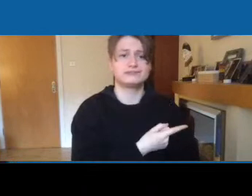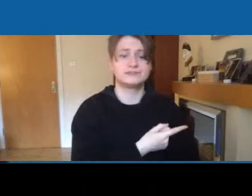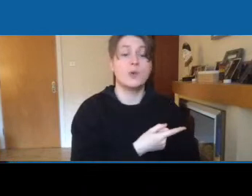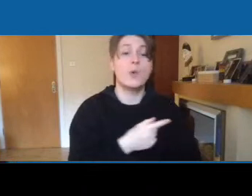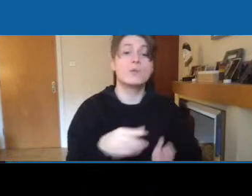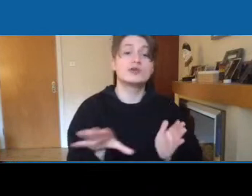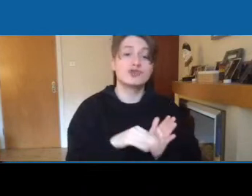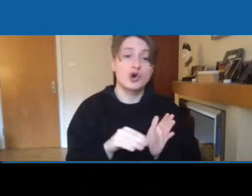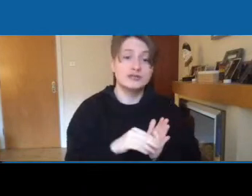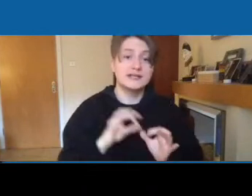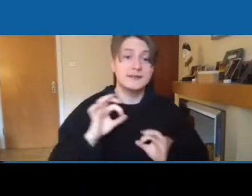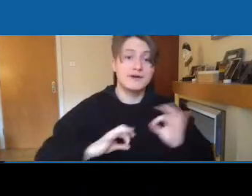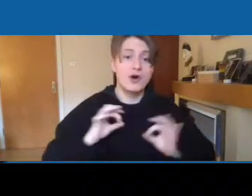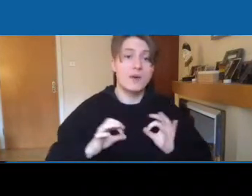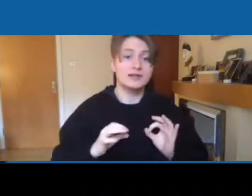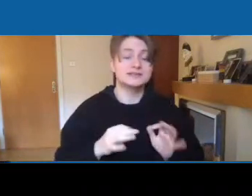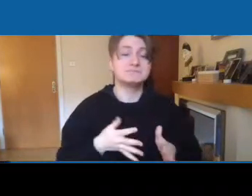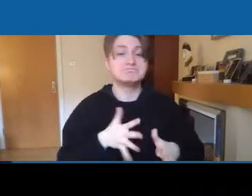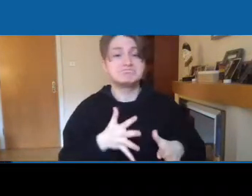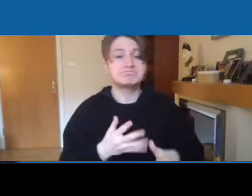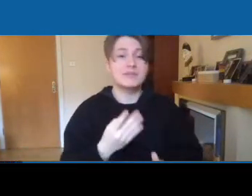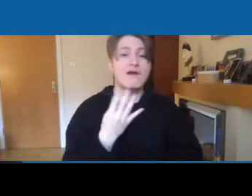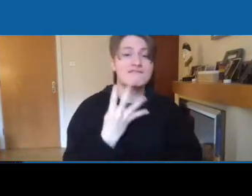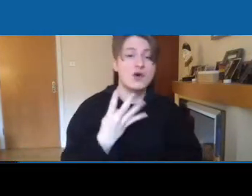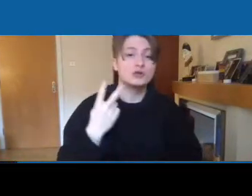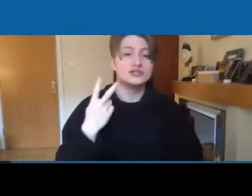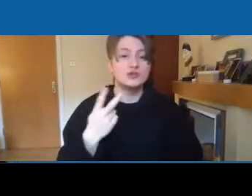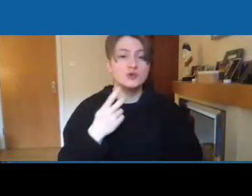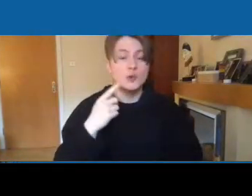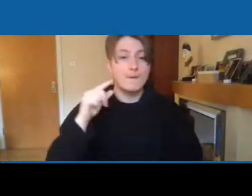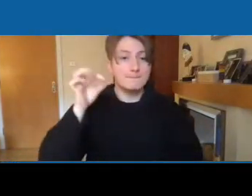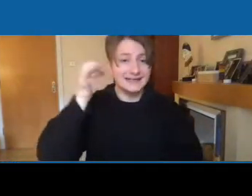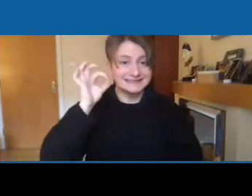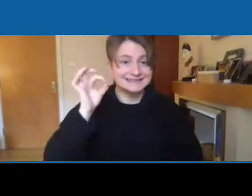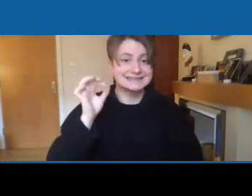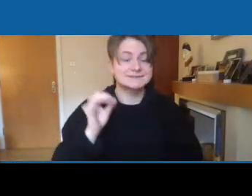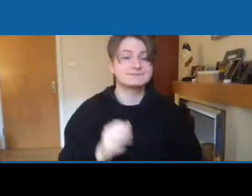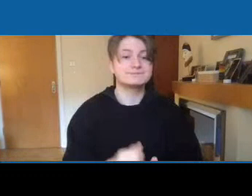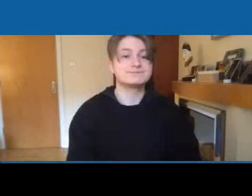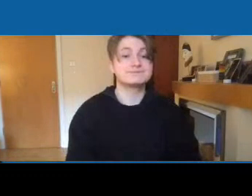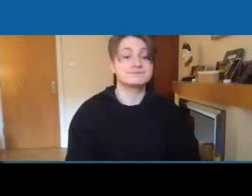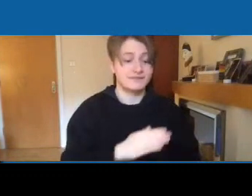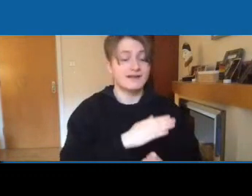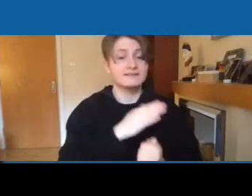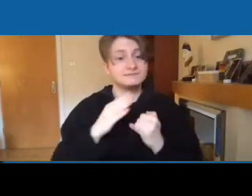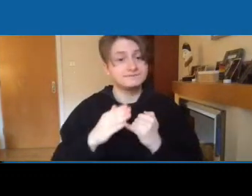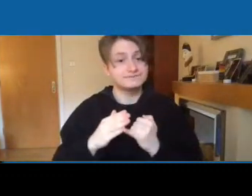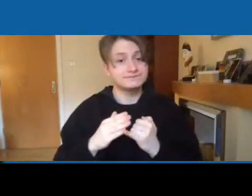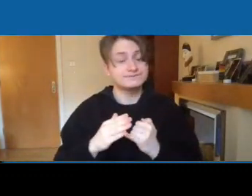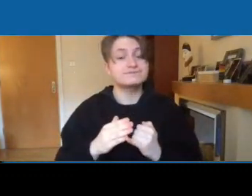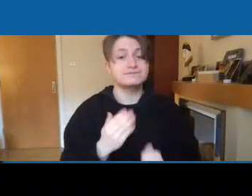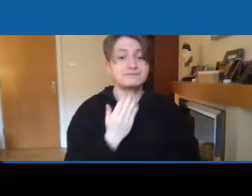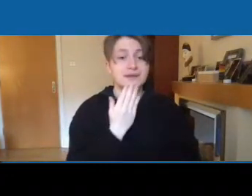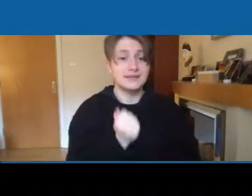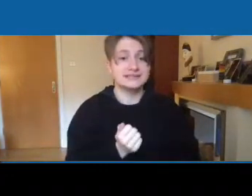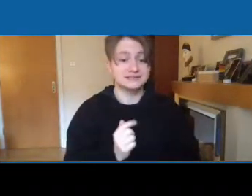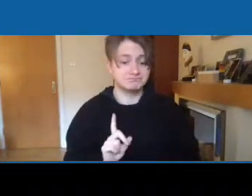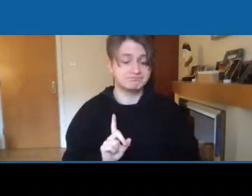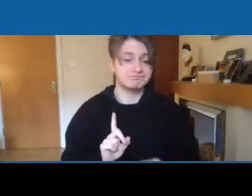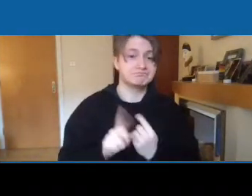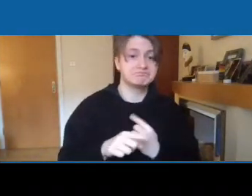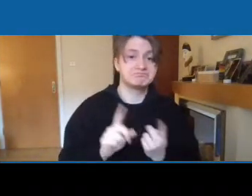performance by Richard that lasts around 42 minutes. And after that, please do join